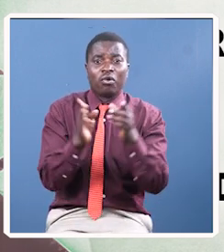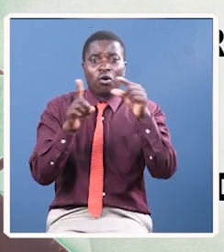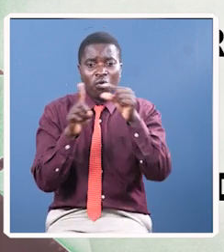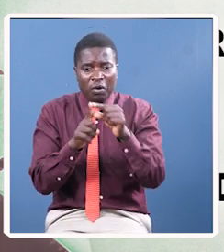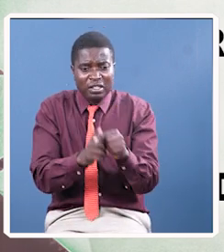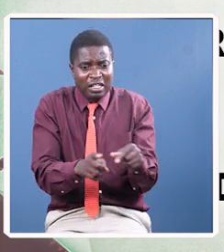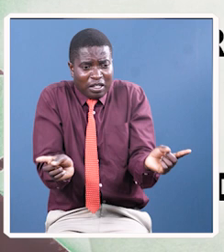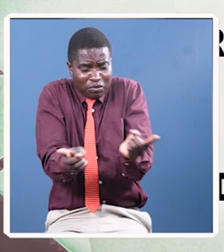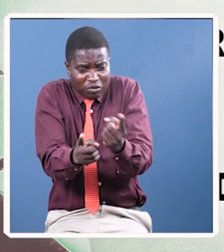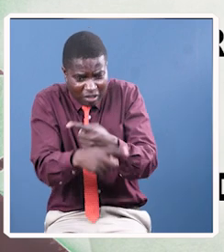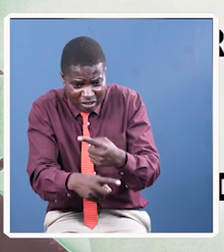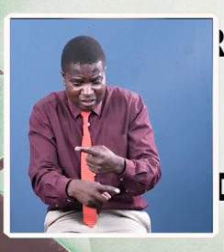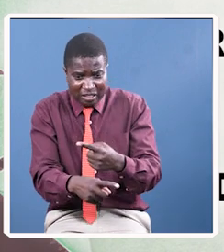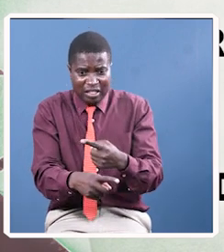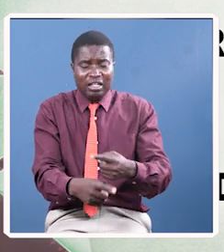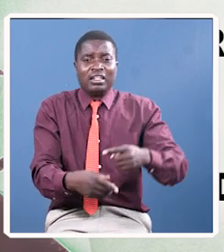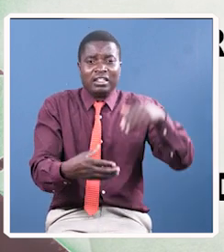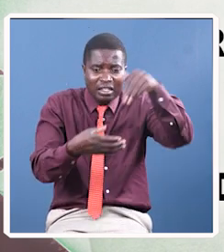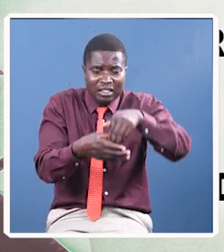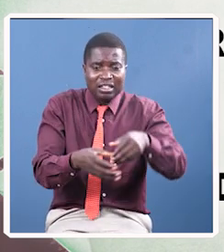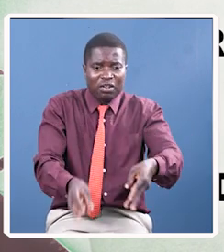misapplied in such a way that is